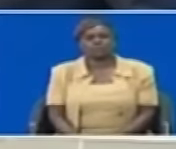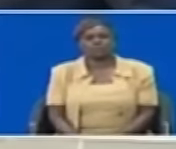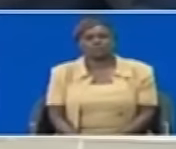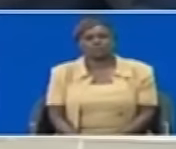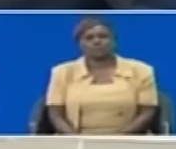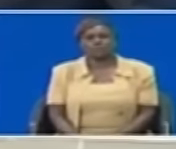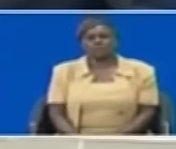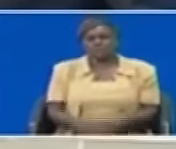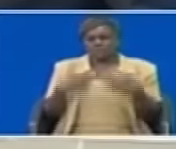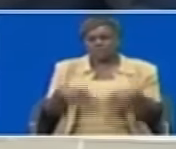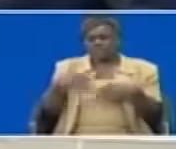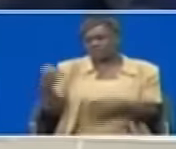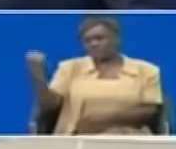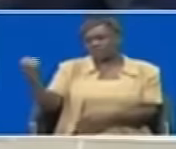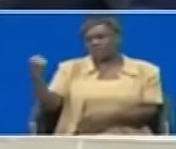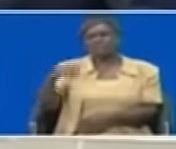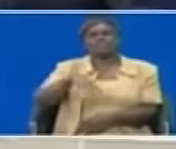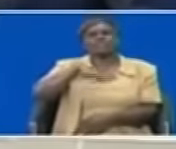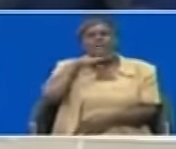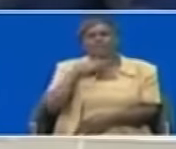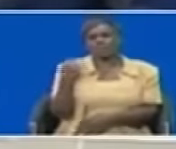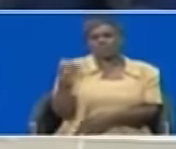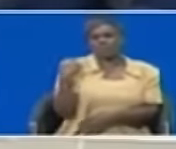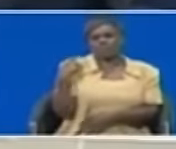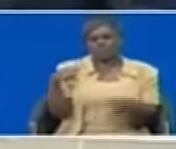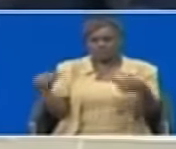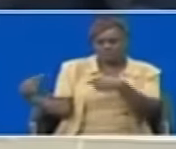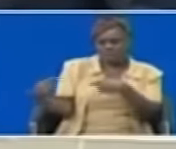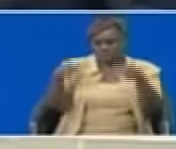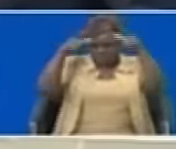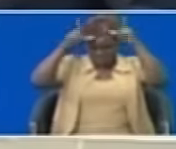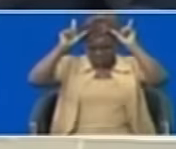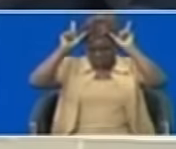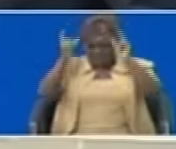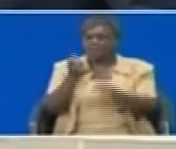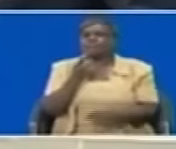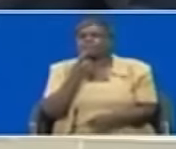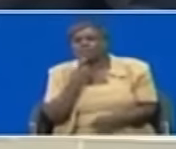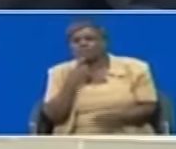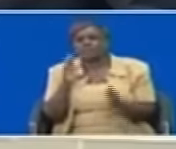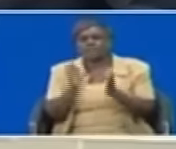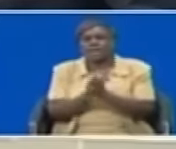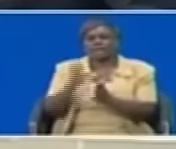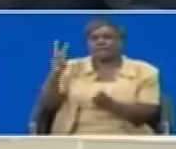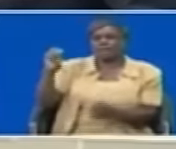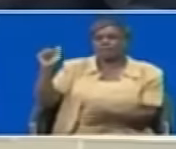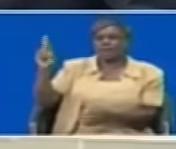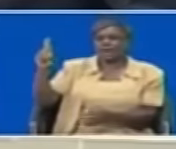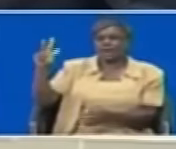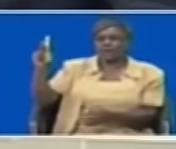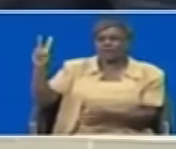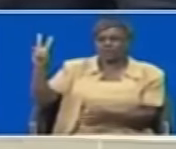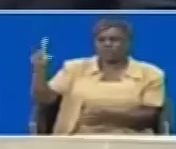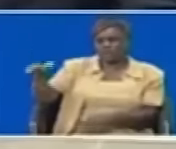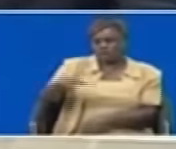and 5 people have been killed in the latest cattle rustling incident between the Pokot and the Marakwets. And our local leaders are calling